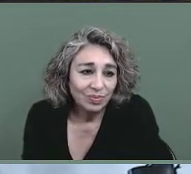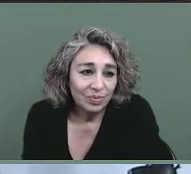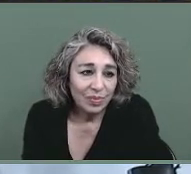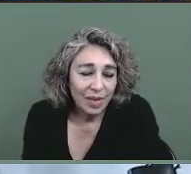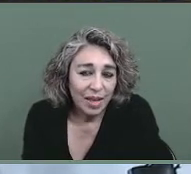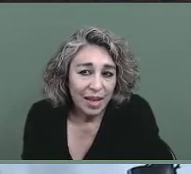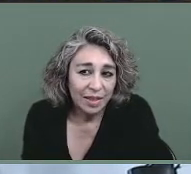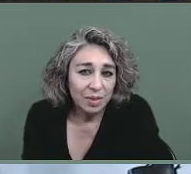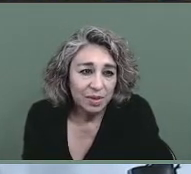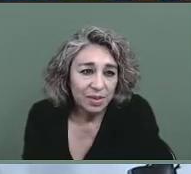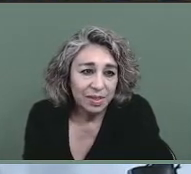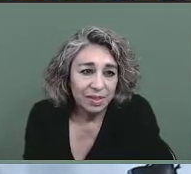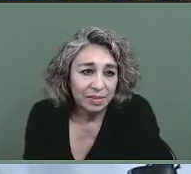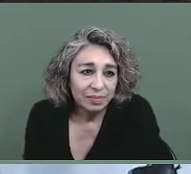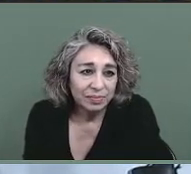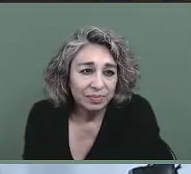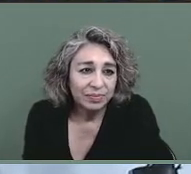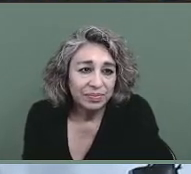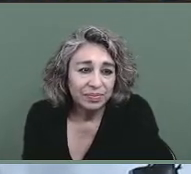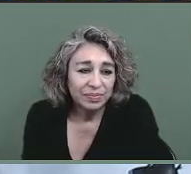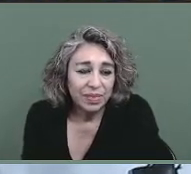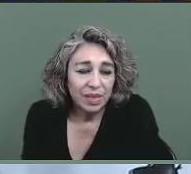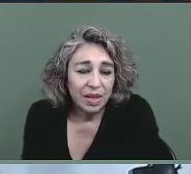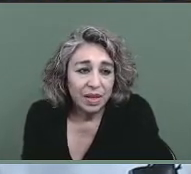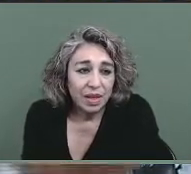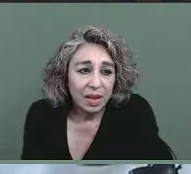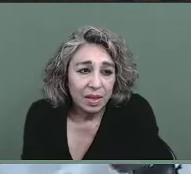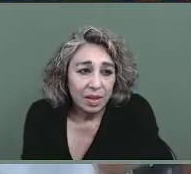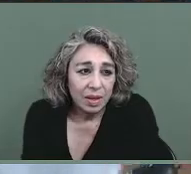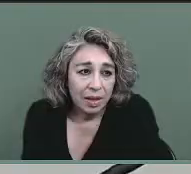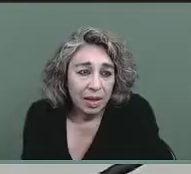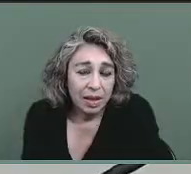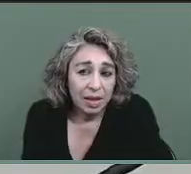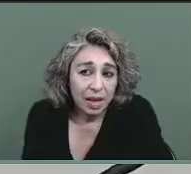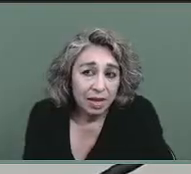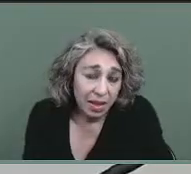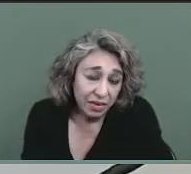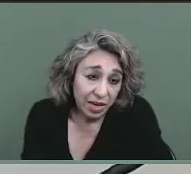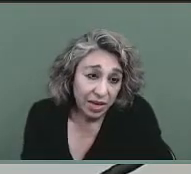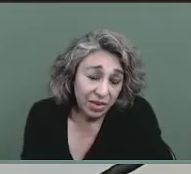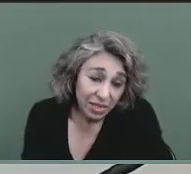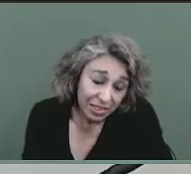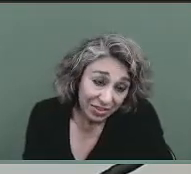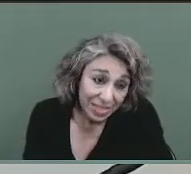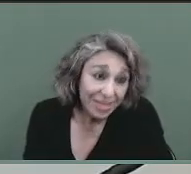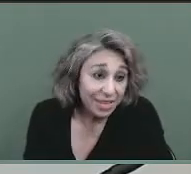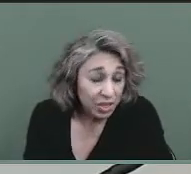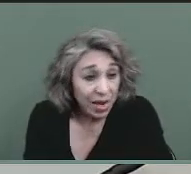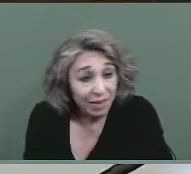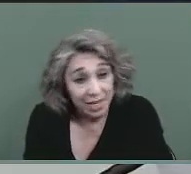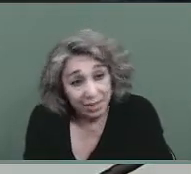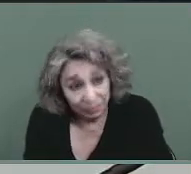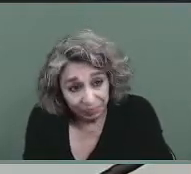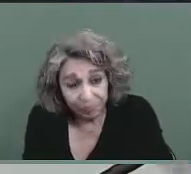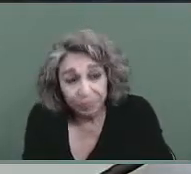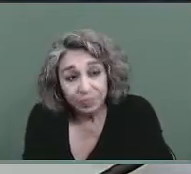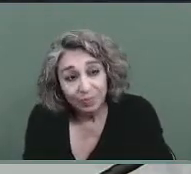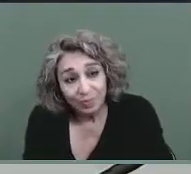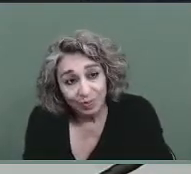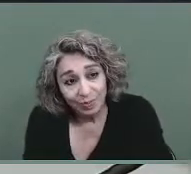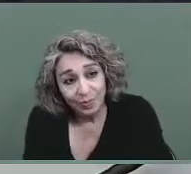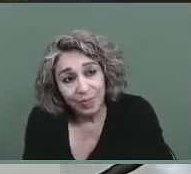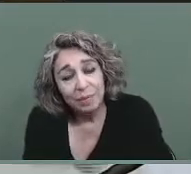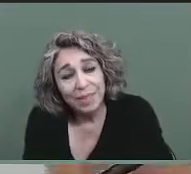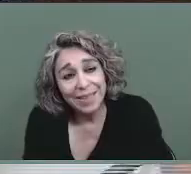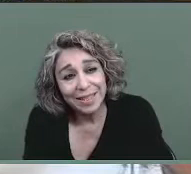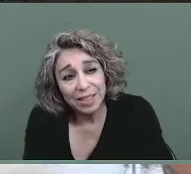at the mouth and and they have a hundred and seventeen that don't have it